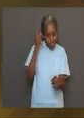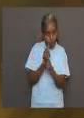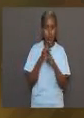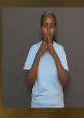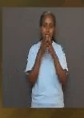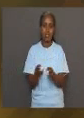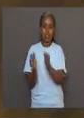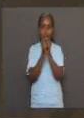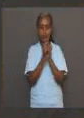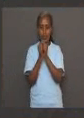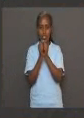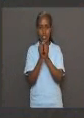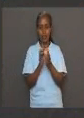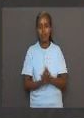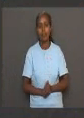answers together.